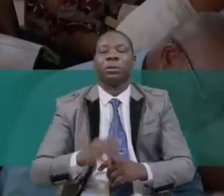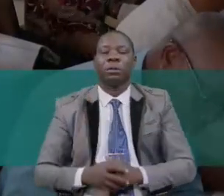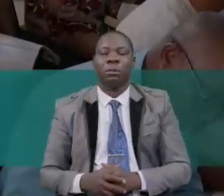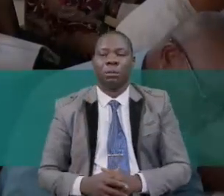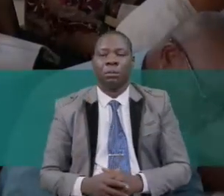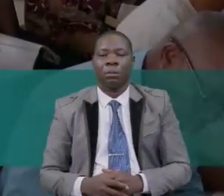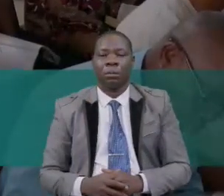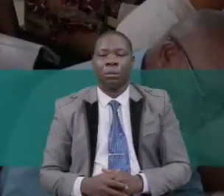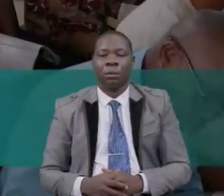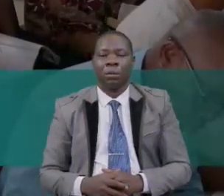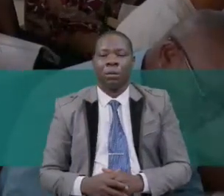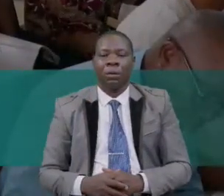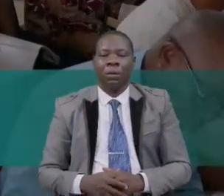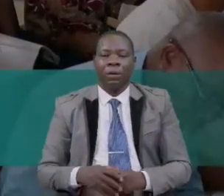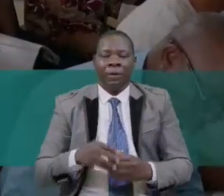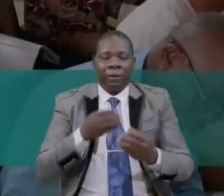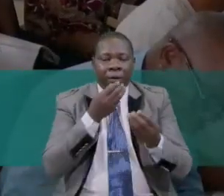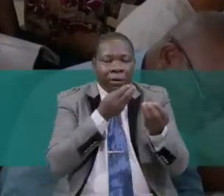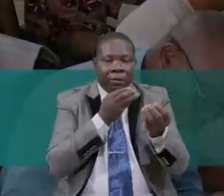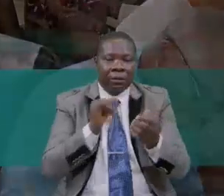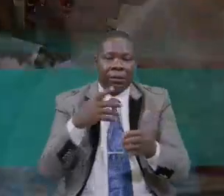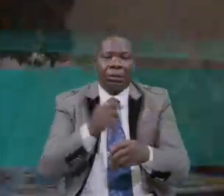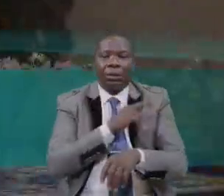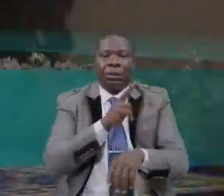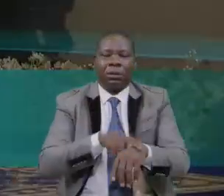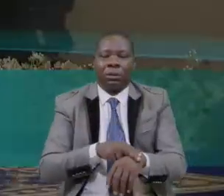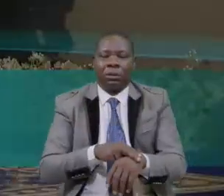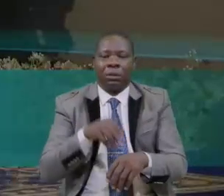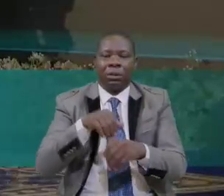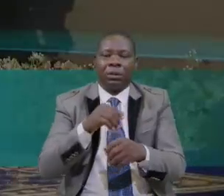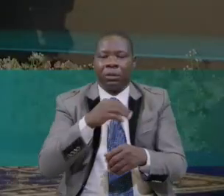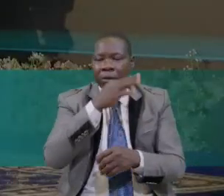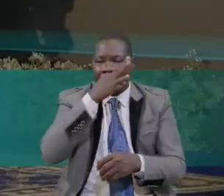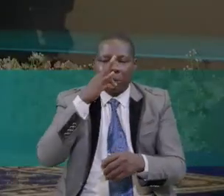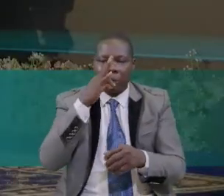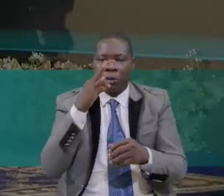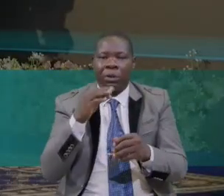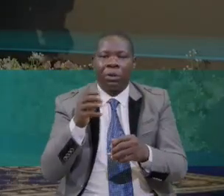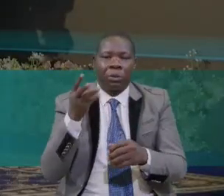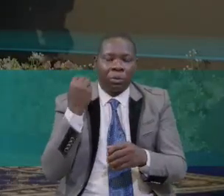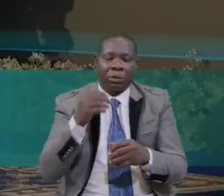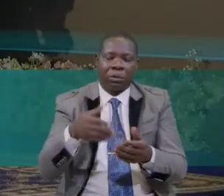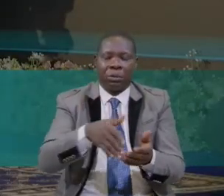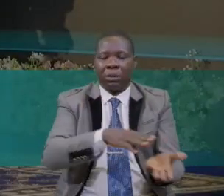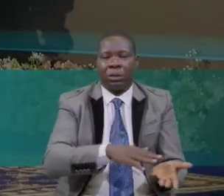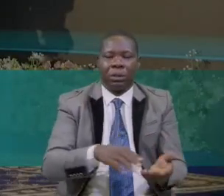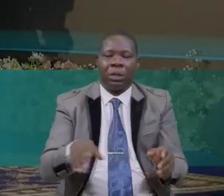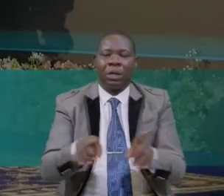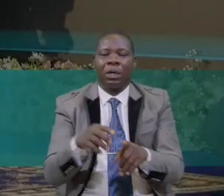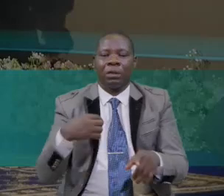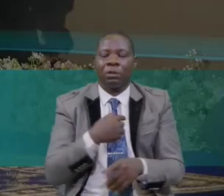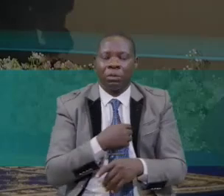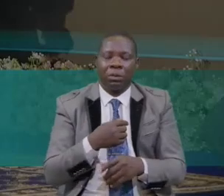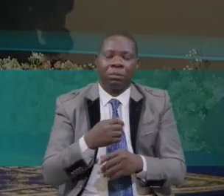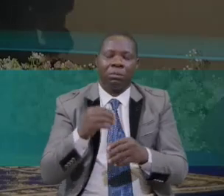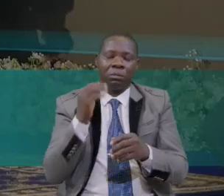the nation. The nation in famine was fed. As we minister, as